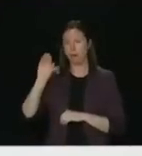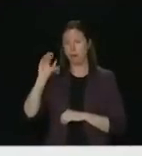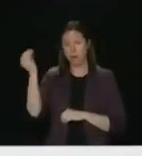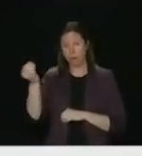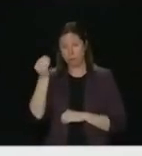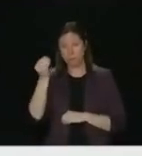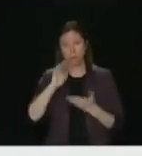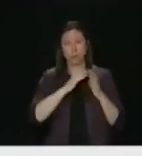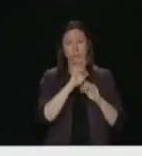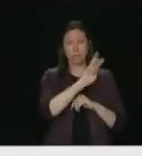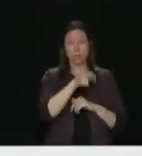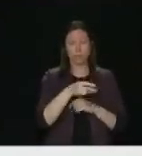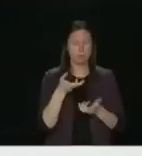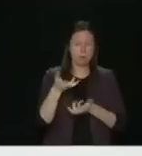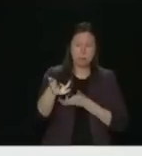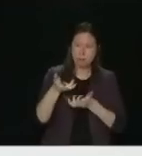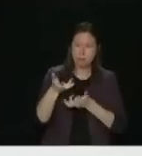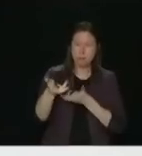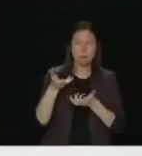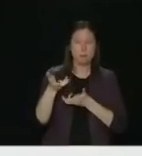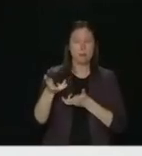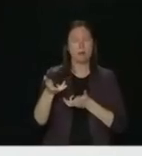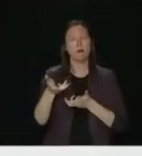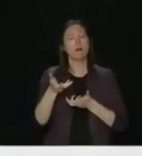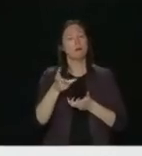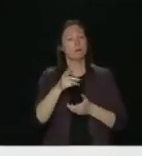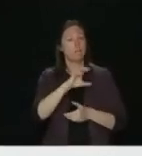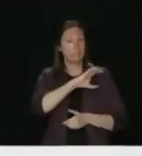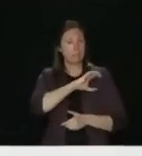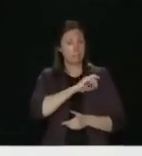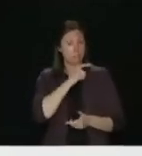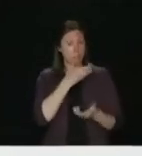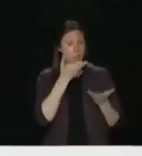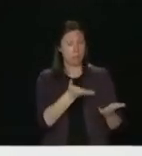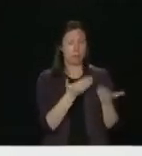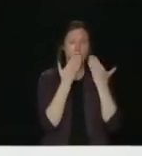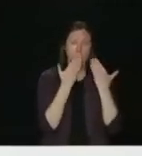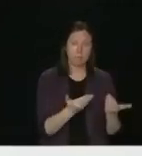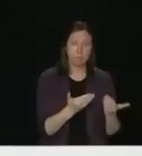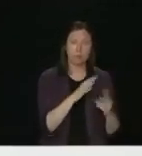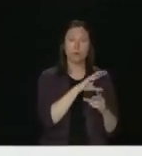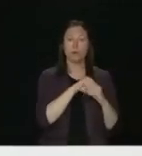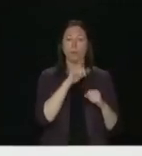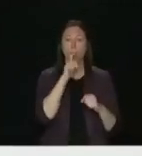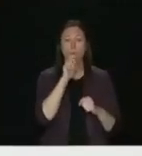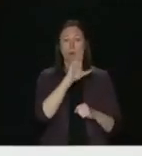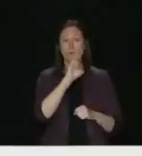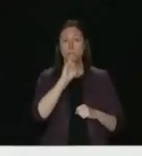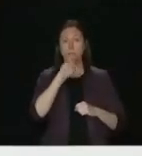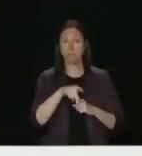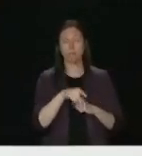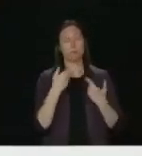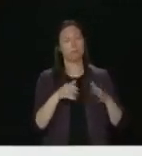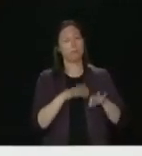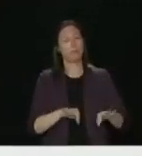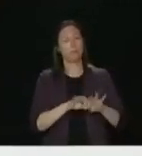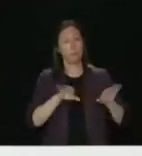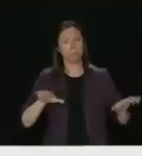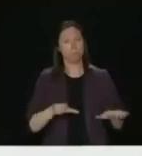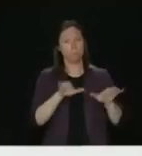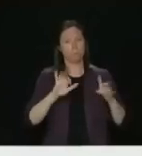of Windsor around the clock. I want to thank the officers on the ground, including the RCMP, who played an active